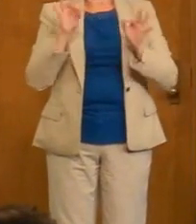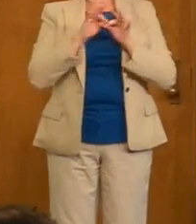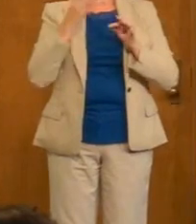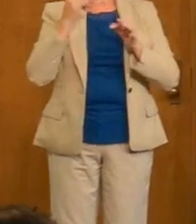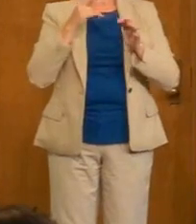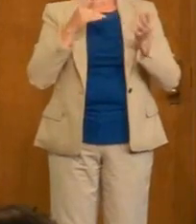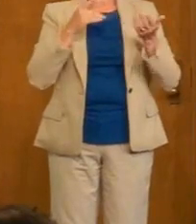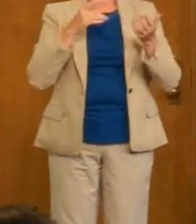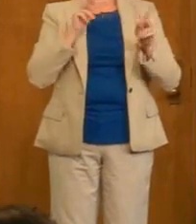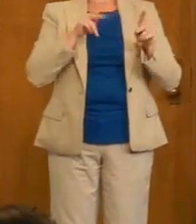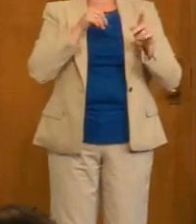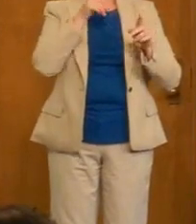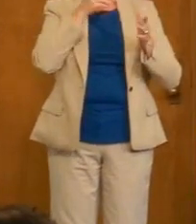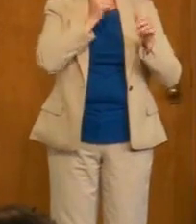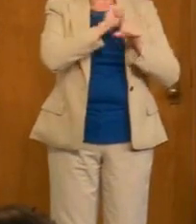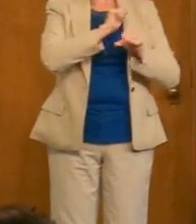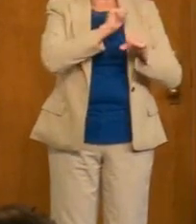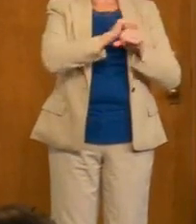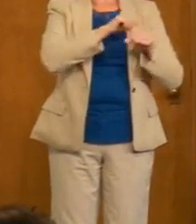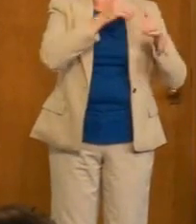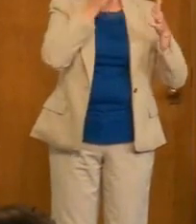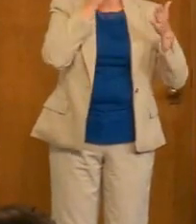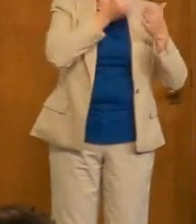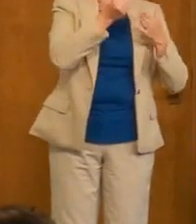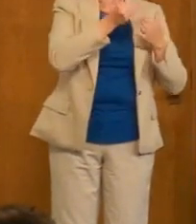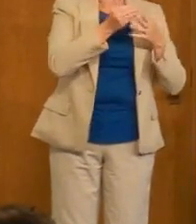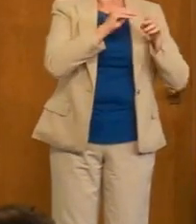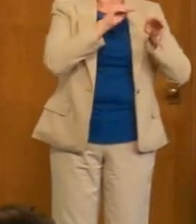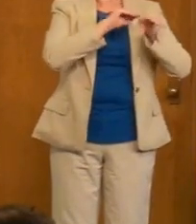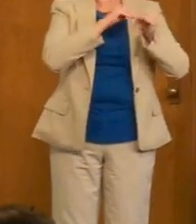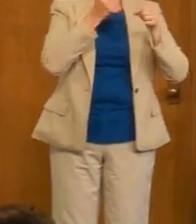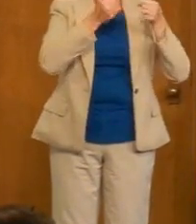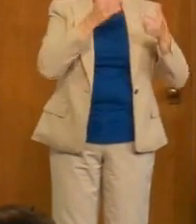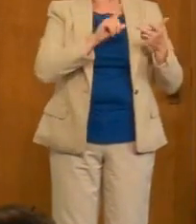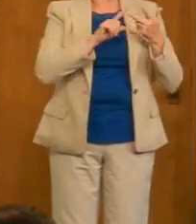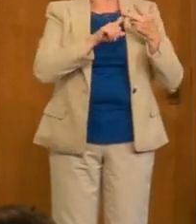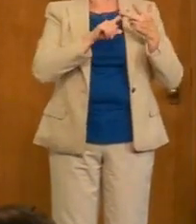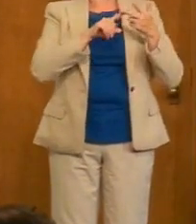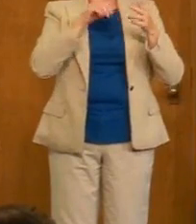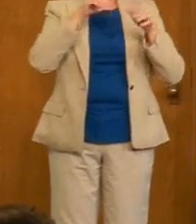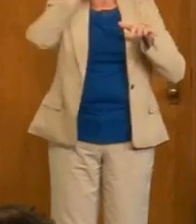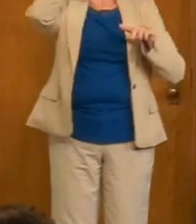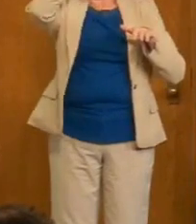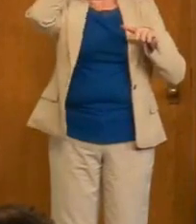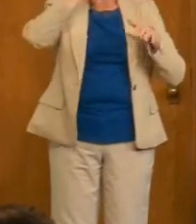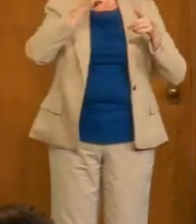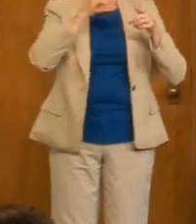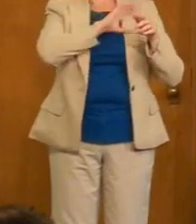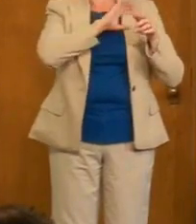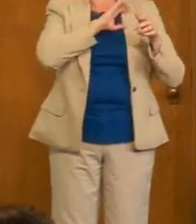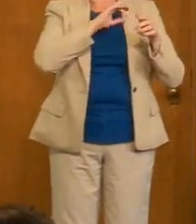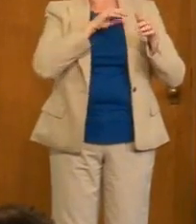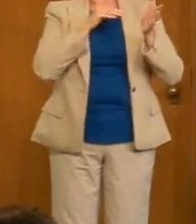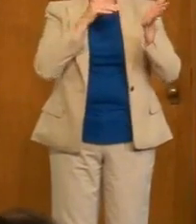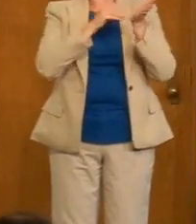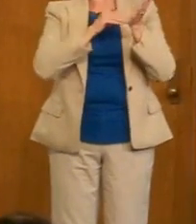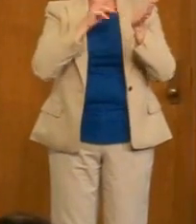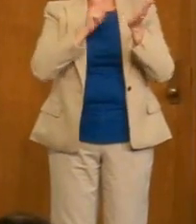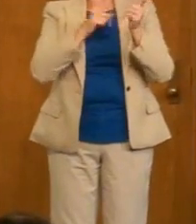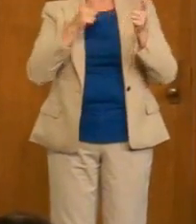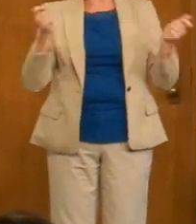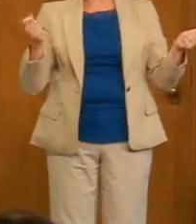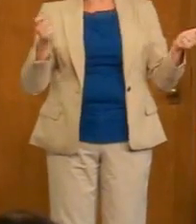individuals isolate, but it really comes to that because, as we see with other vaccine-preventable diseases, most people are reasonable, if there's a